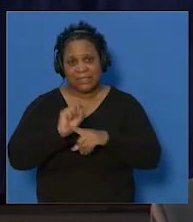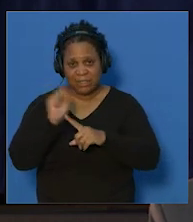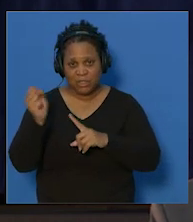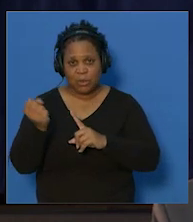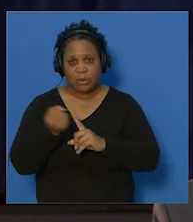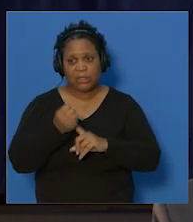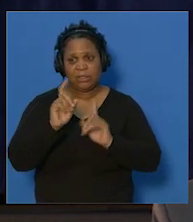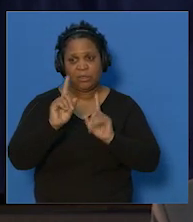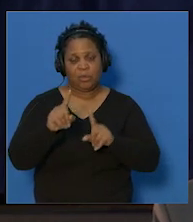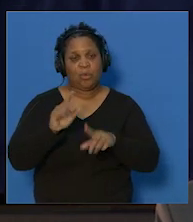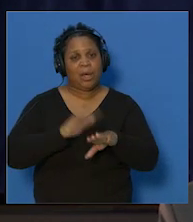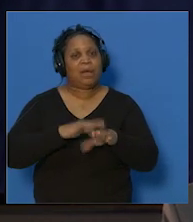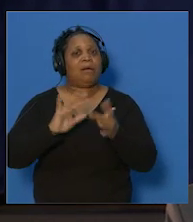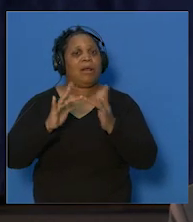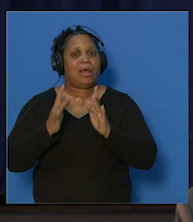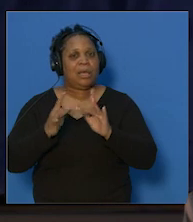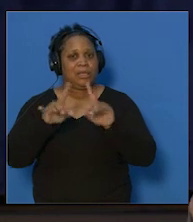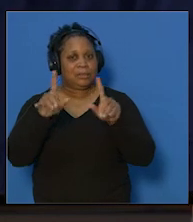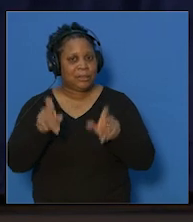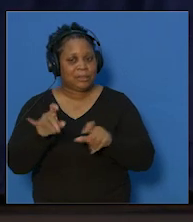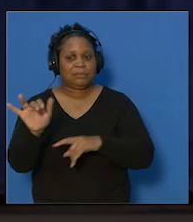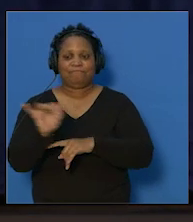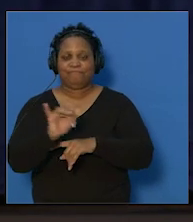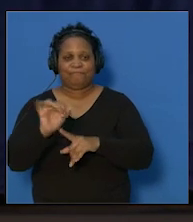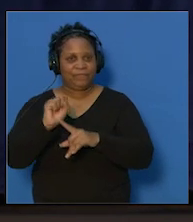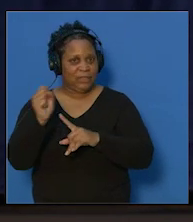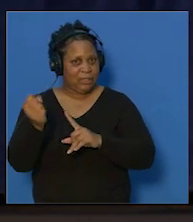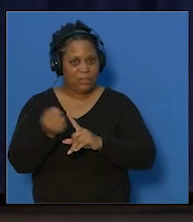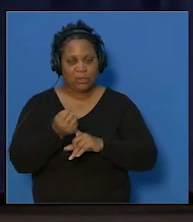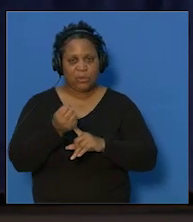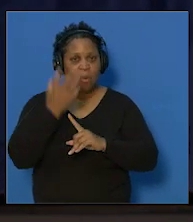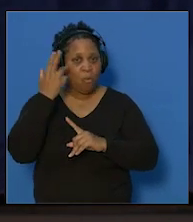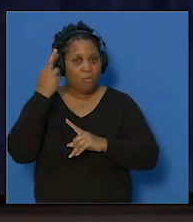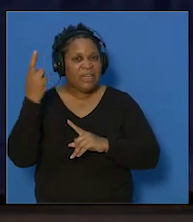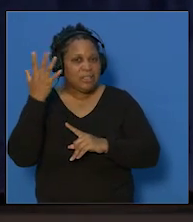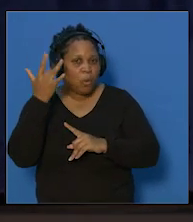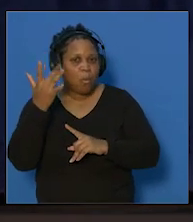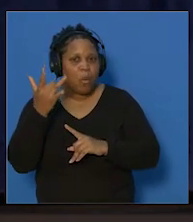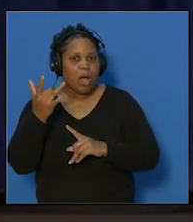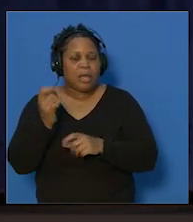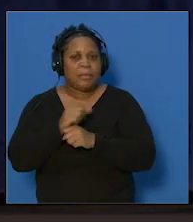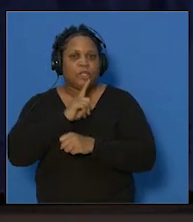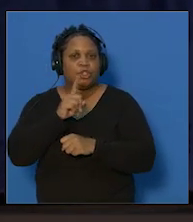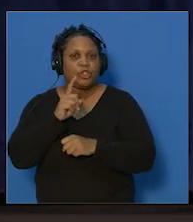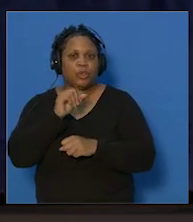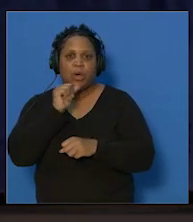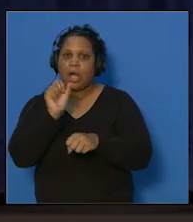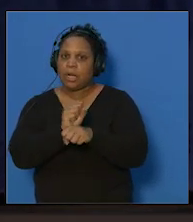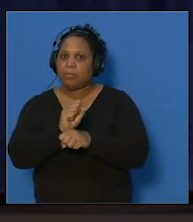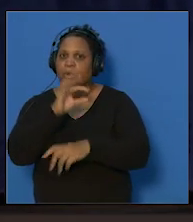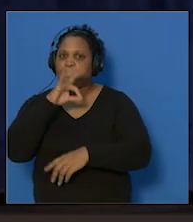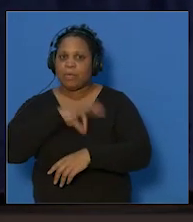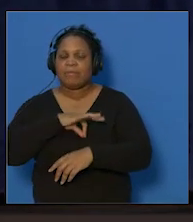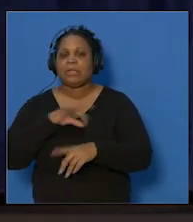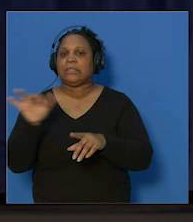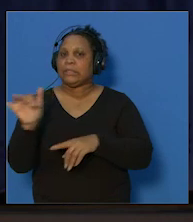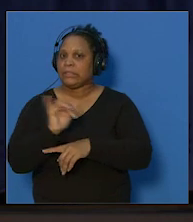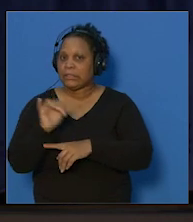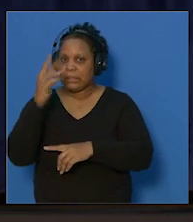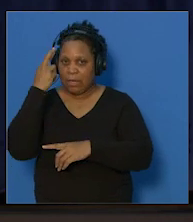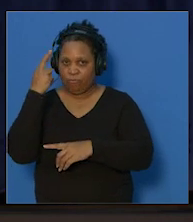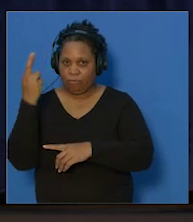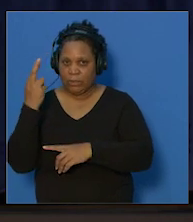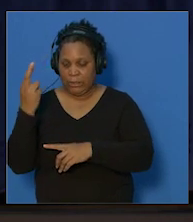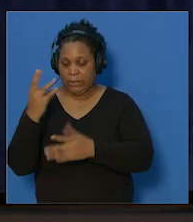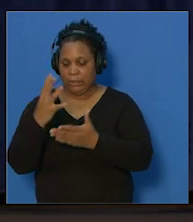when we went to on-island testing. That's the same case for instance when we went to making sure we had this unemployment benefit. And that's the same case of instance when it comes to